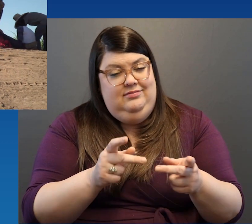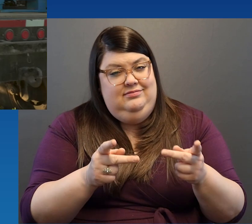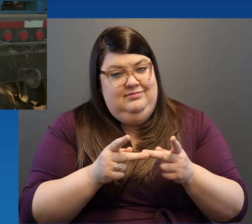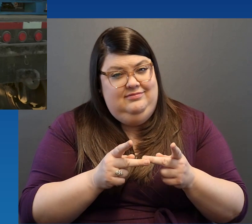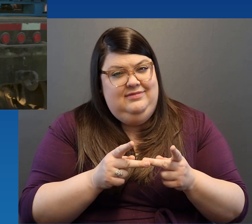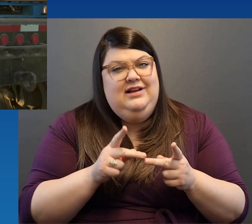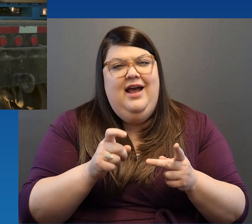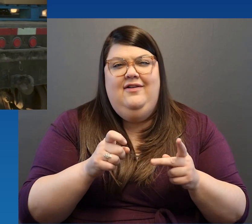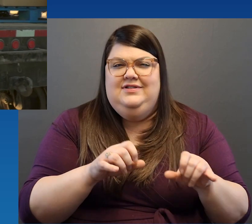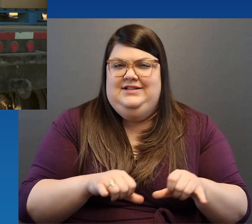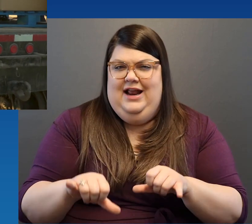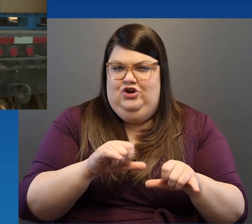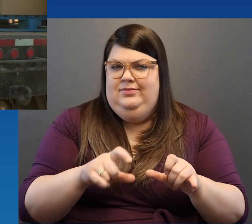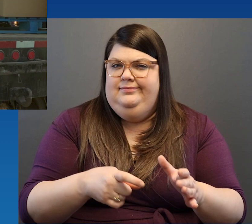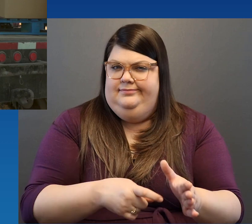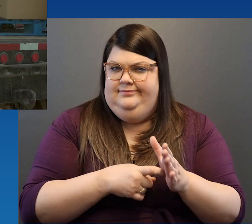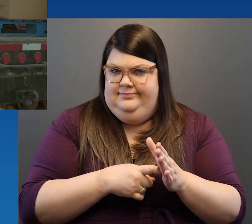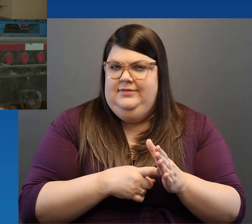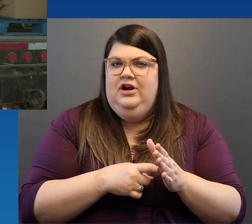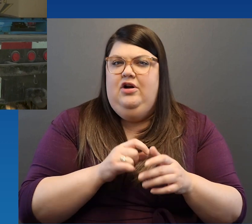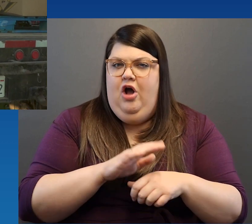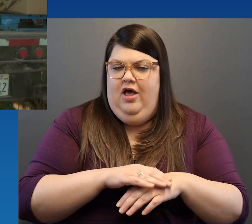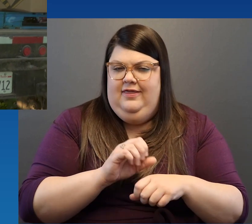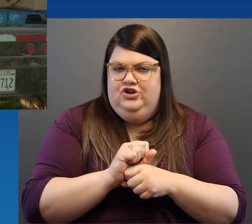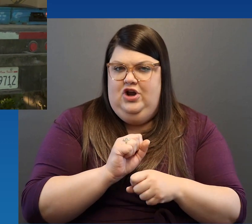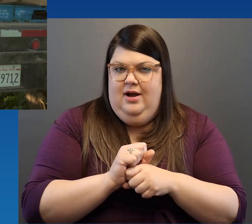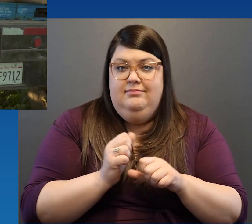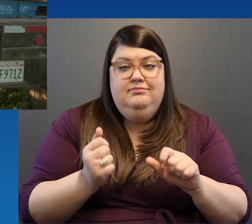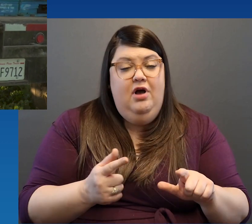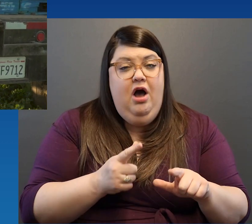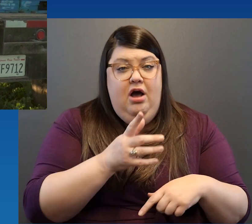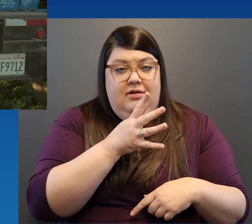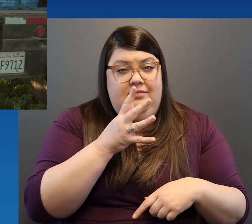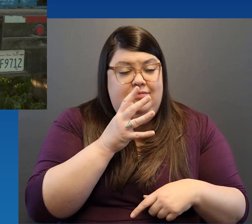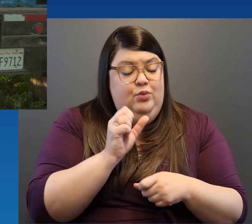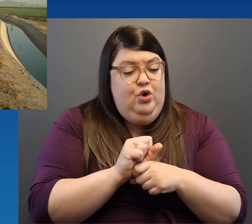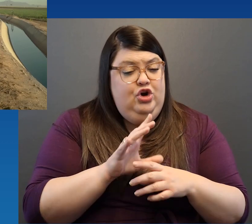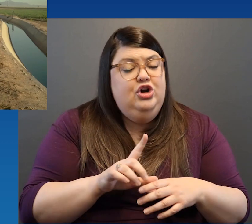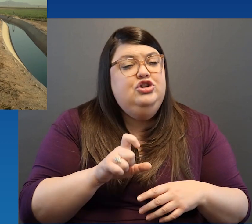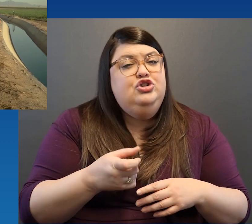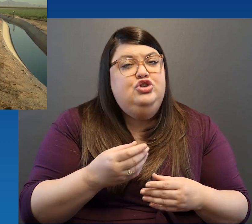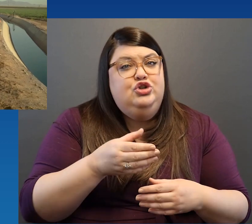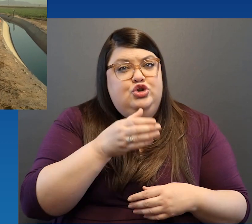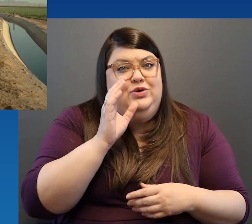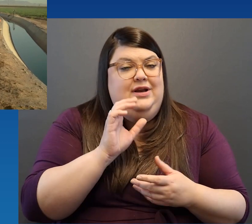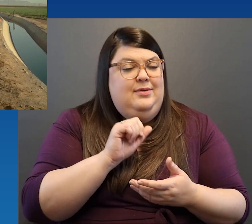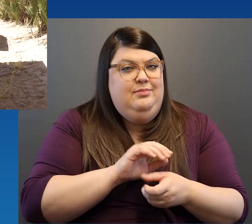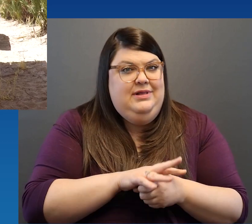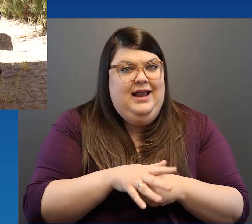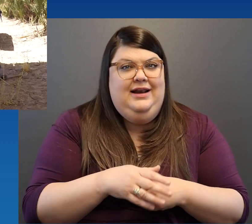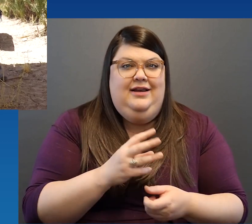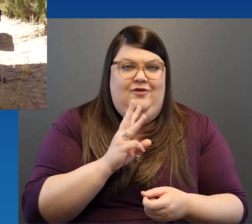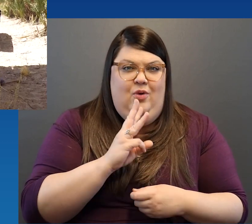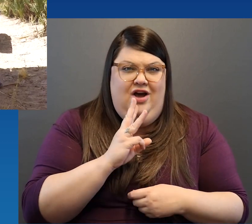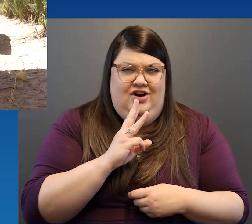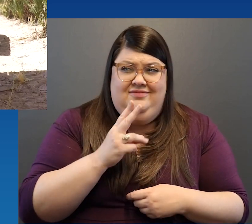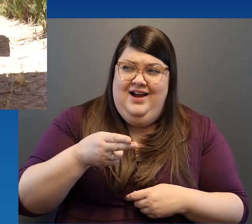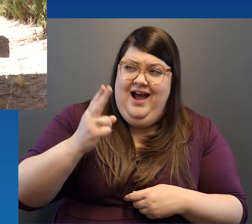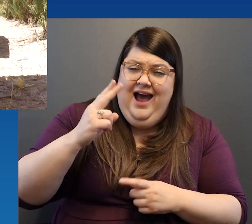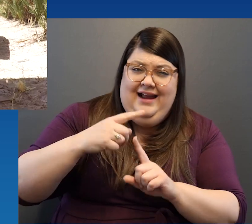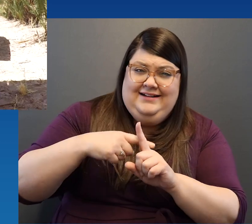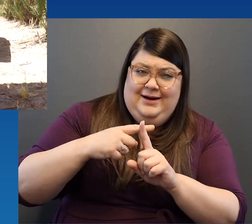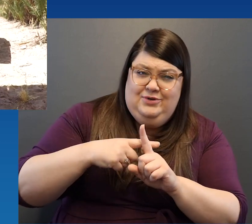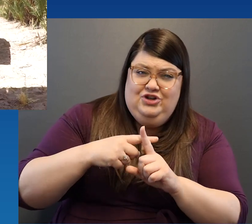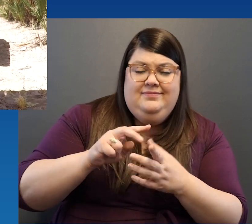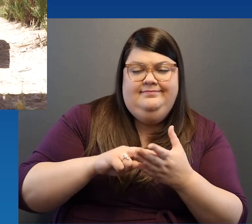job. All agriculture workers should drink plenty of water. When working in high temperatures, employers must